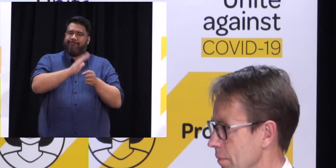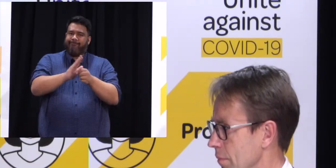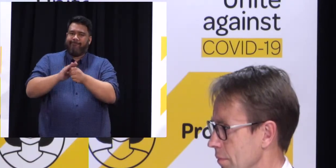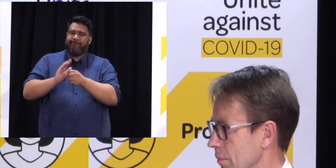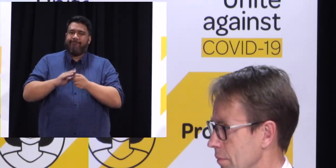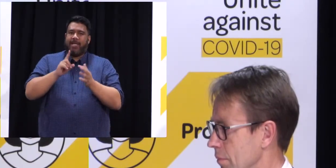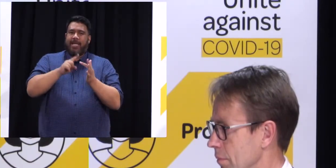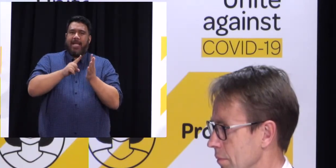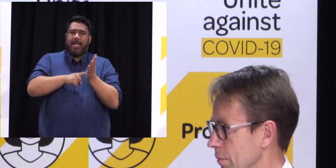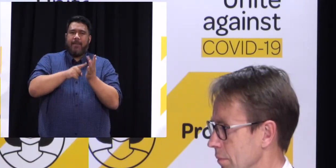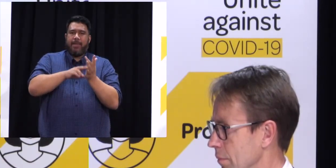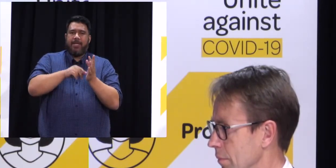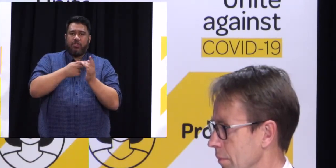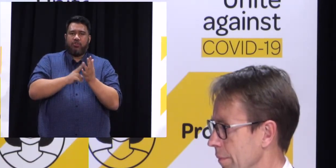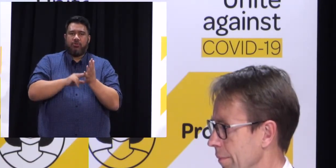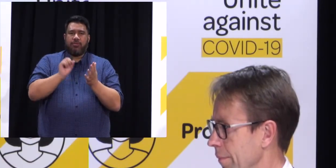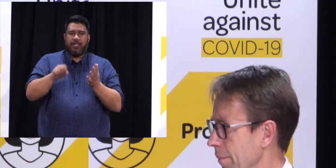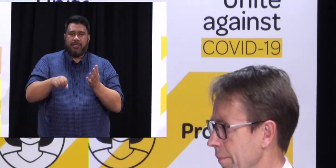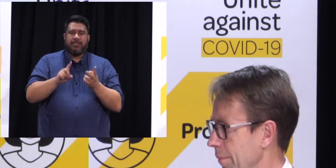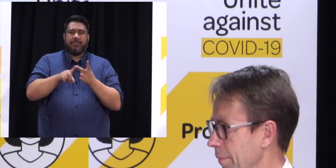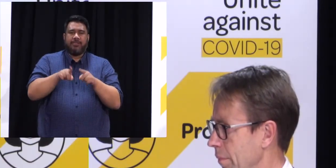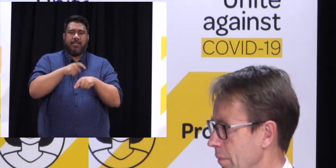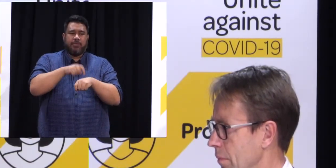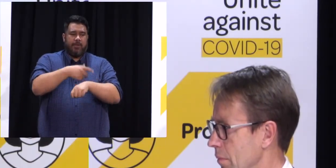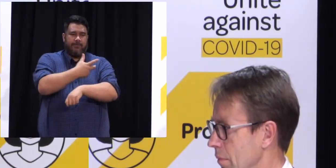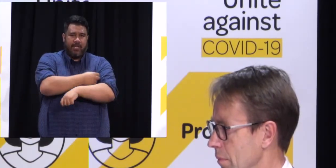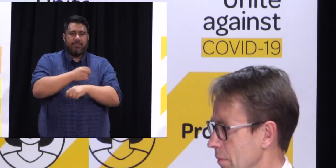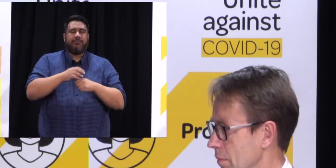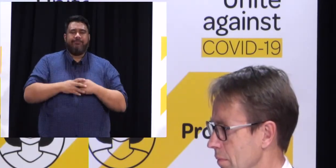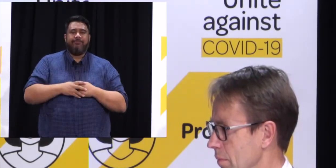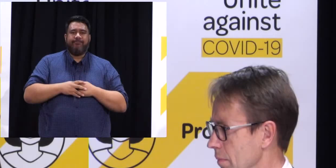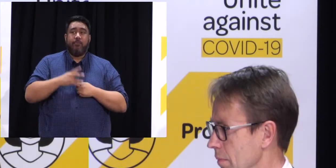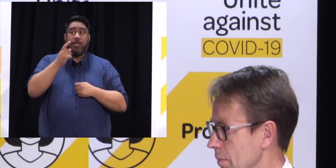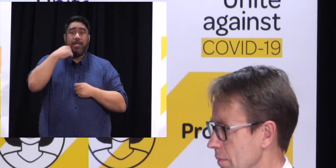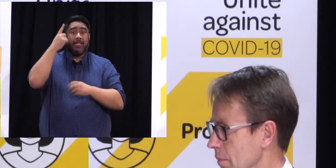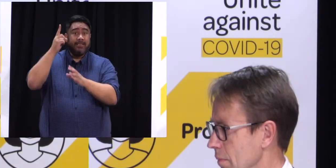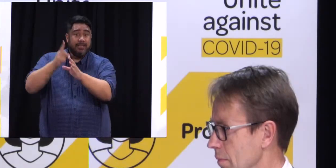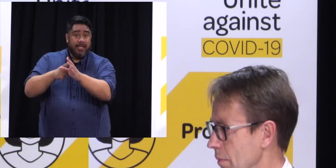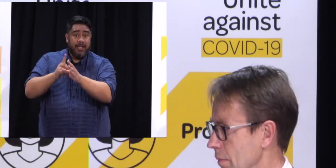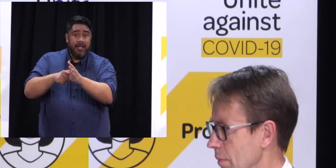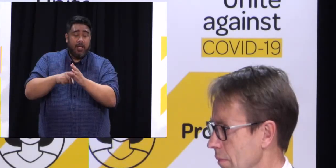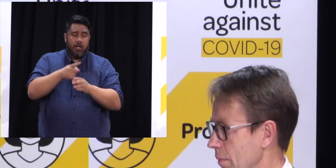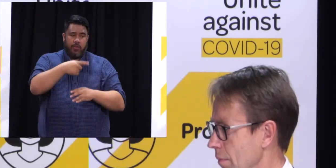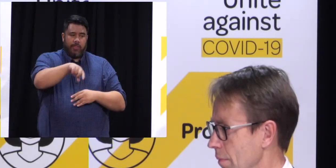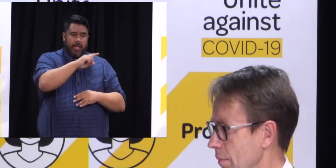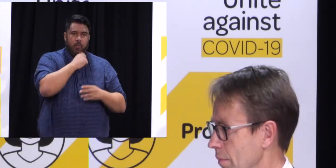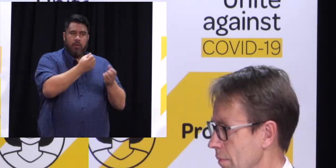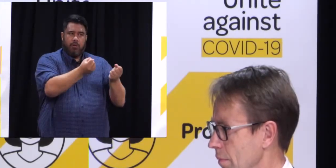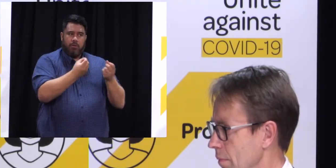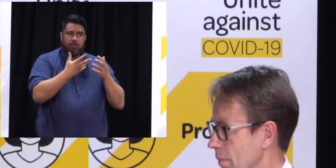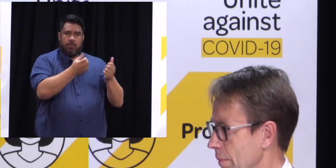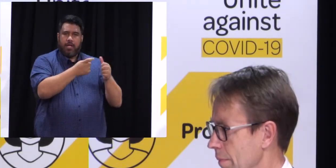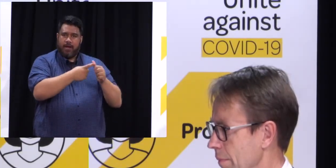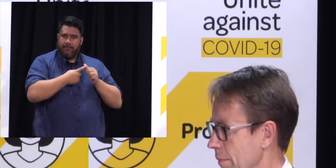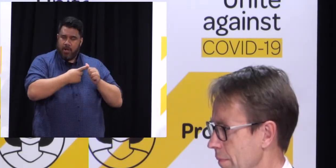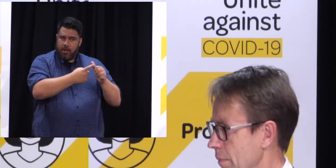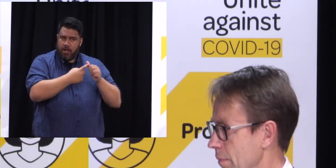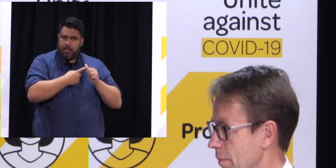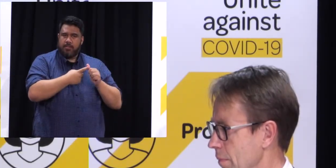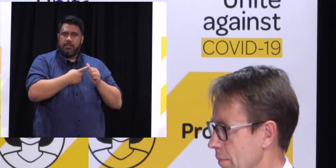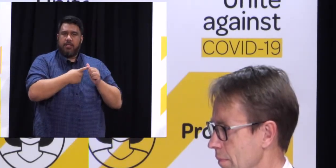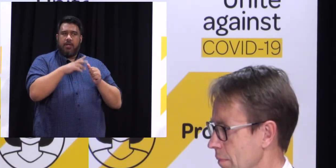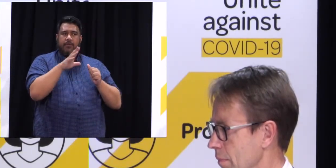while we vaccinate our people. Going through into next year, we'll continue to get the advice of our public health officials and our